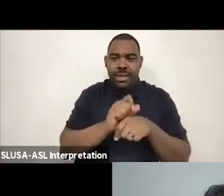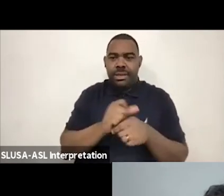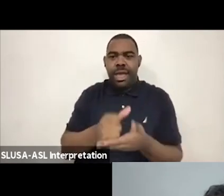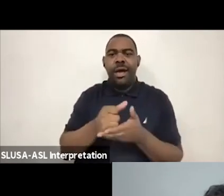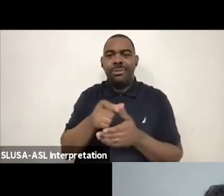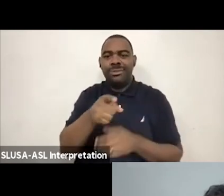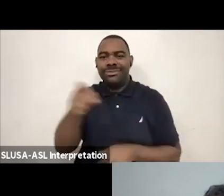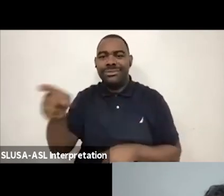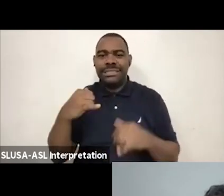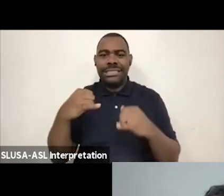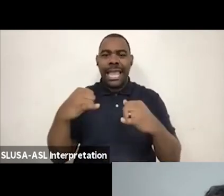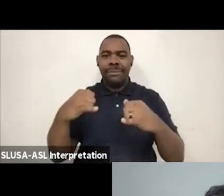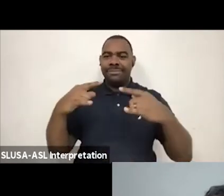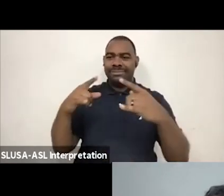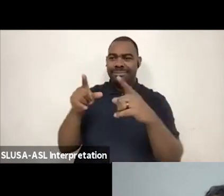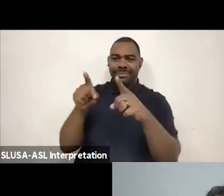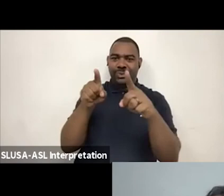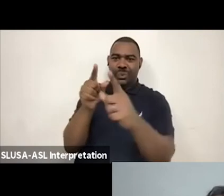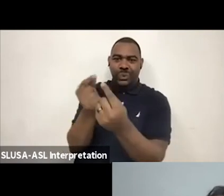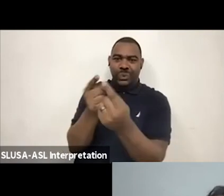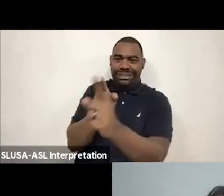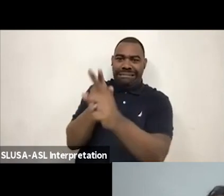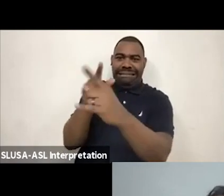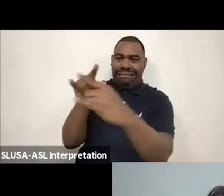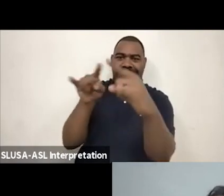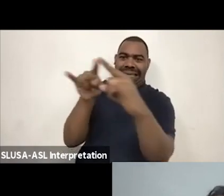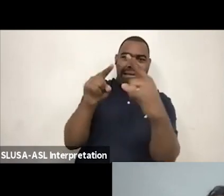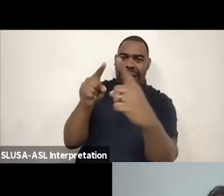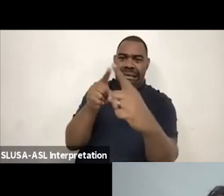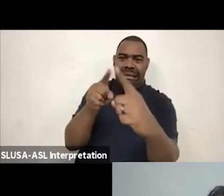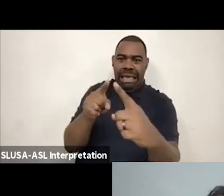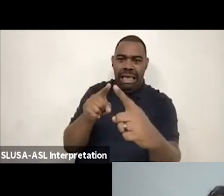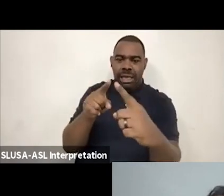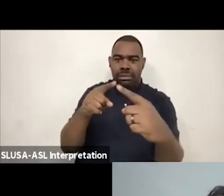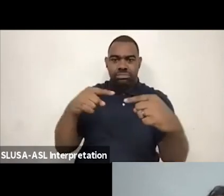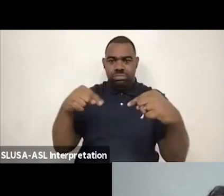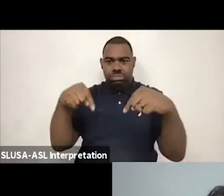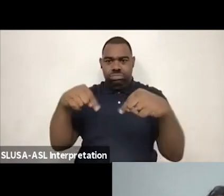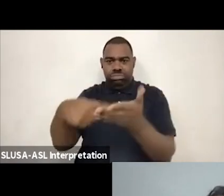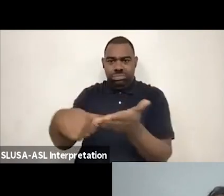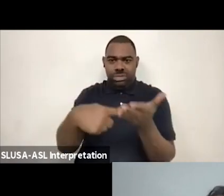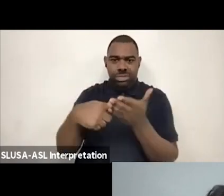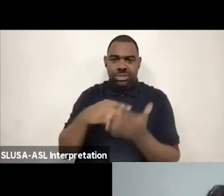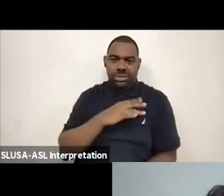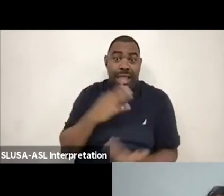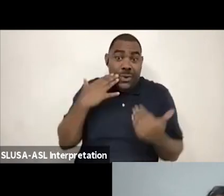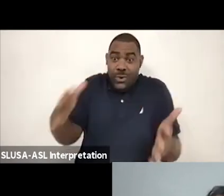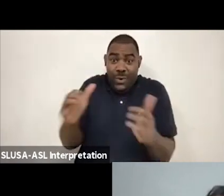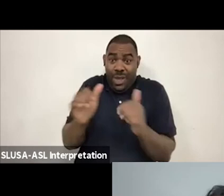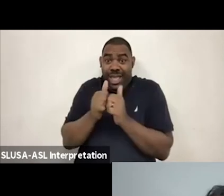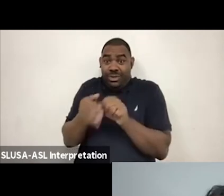look for how to think about navigating an in-person program with COVID